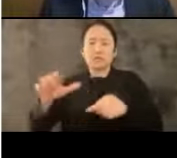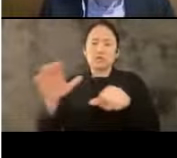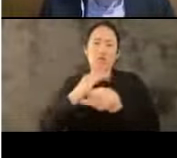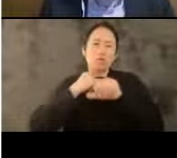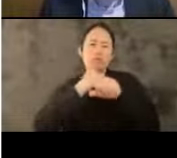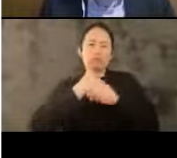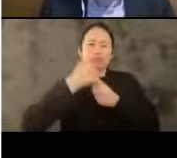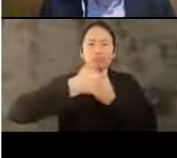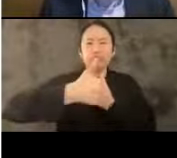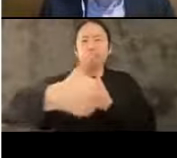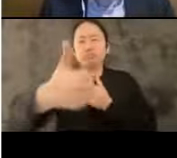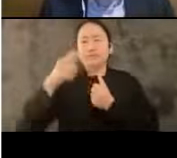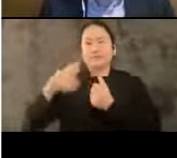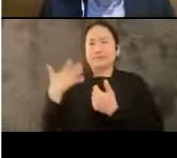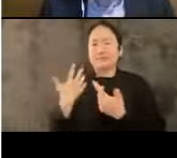27th.